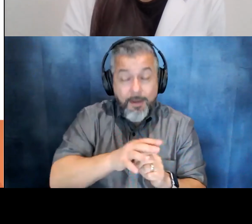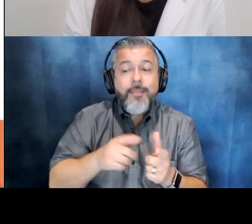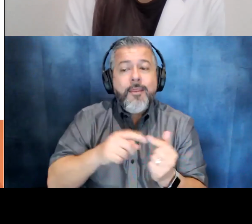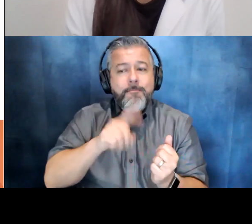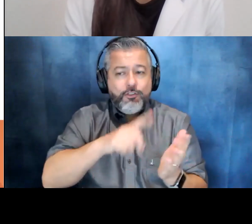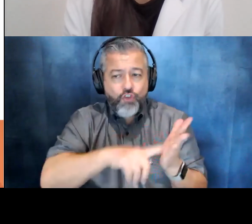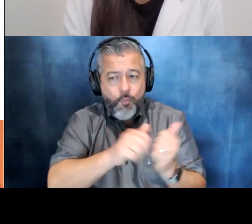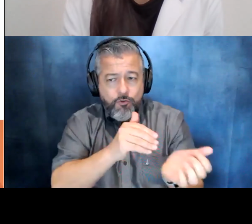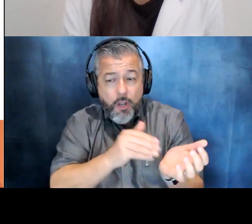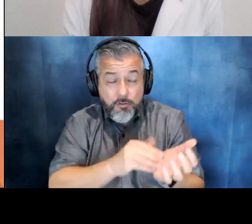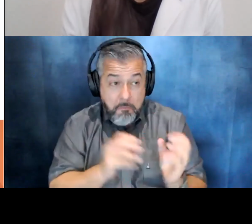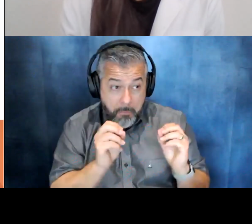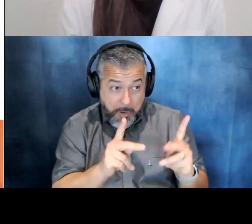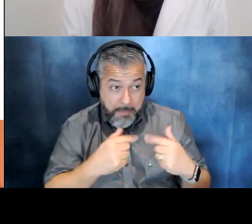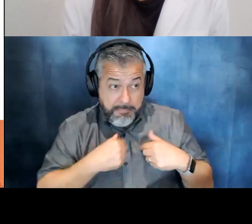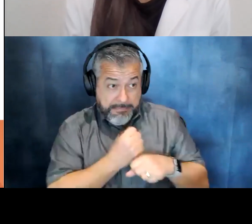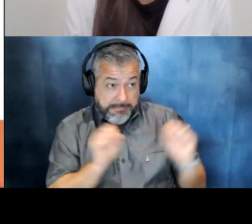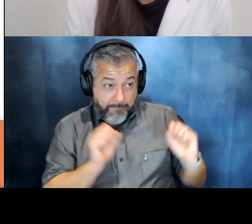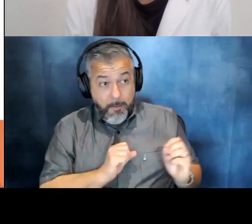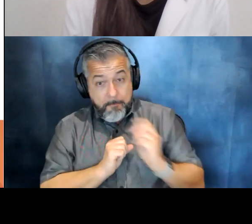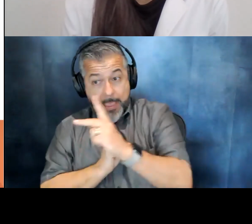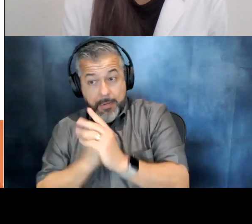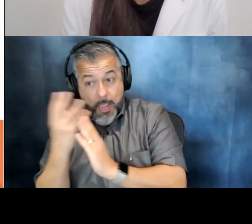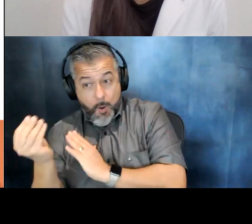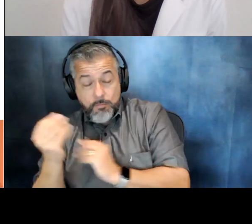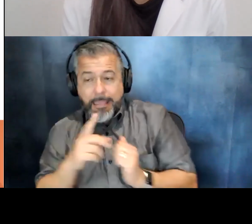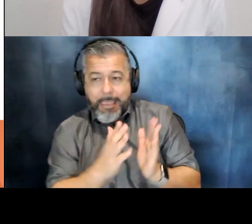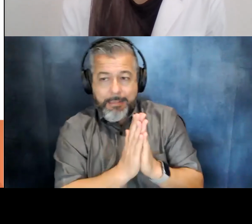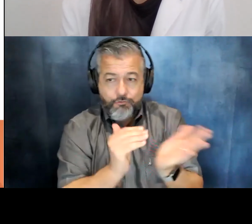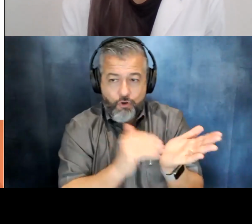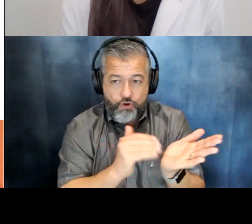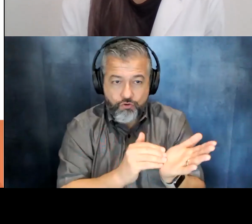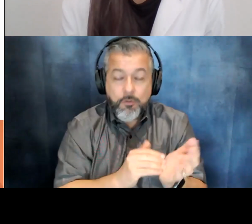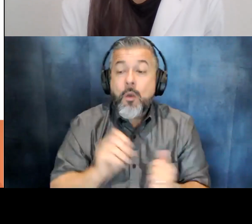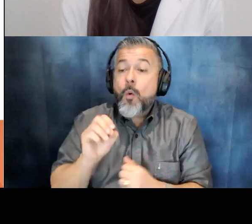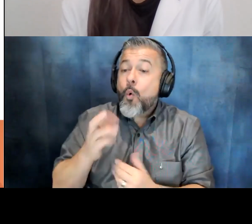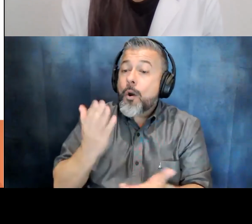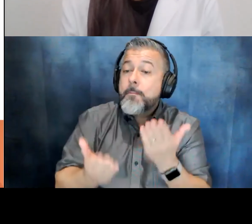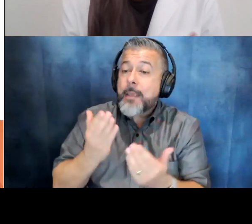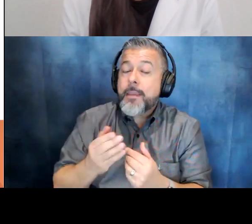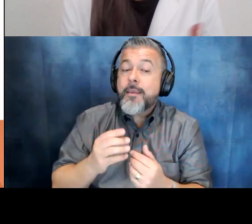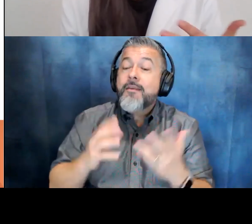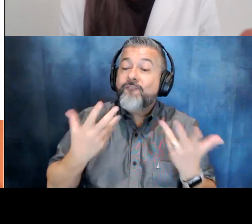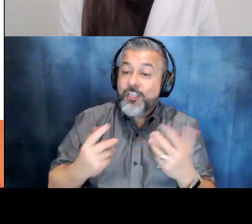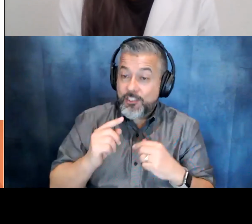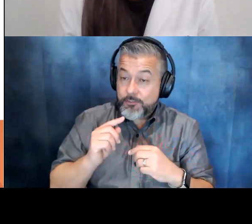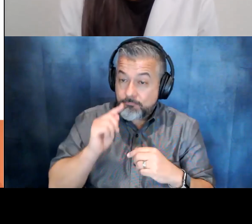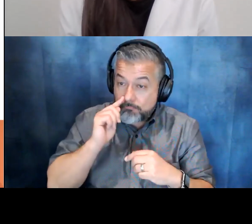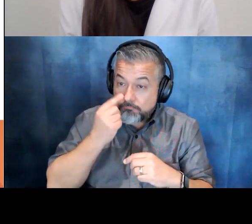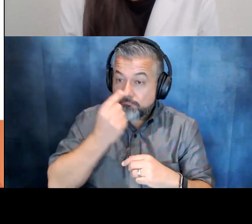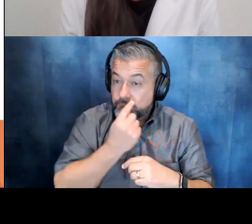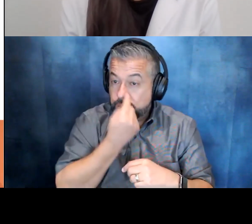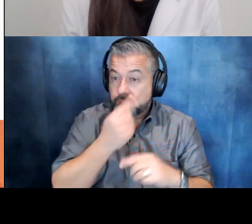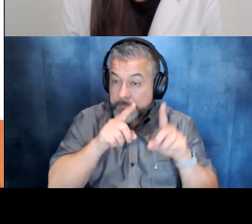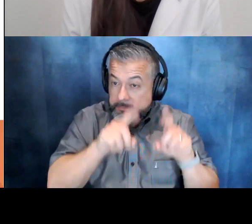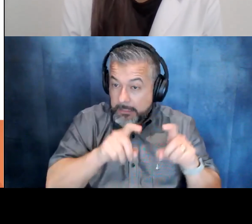back out into the community again. If you're waiting for COVID results, any test results, and often now when we're testing for COVID,